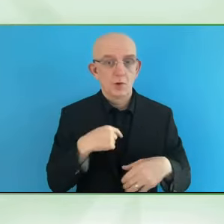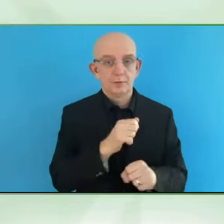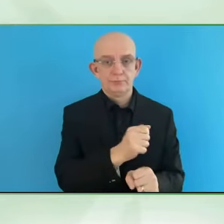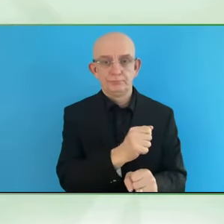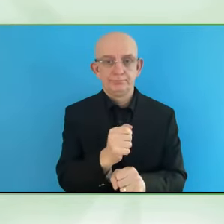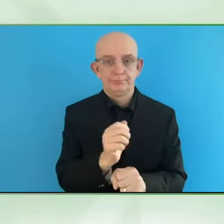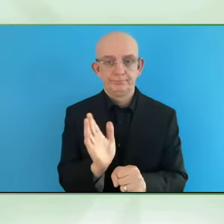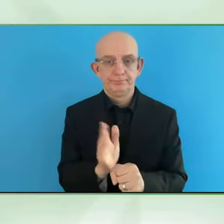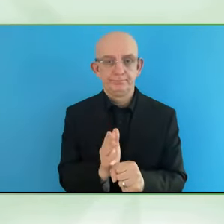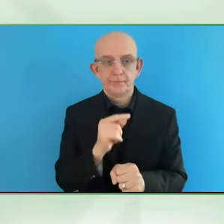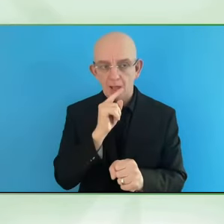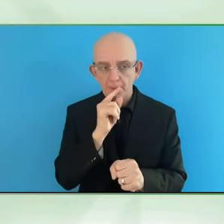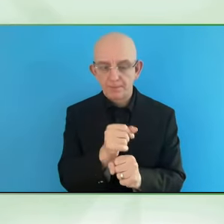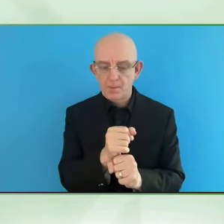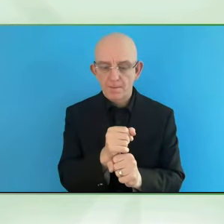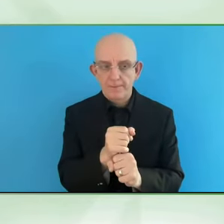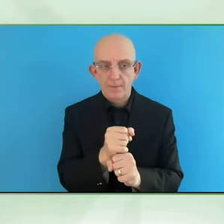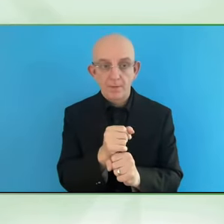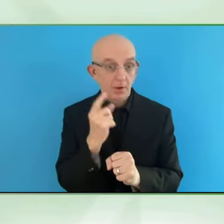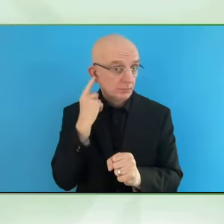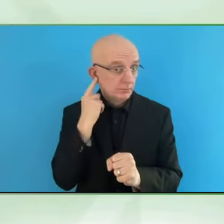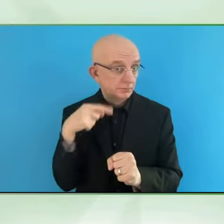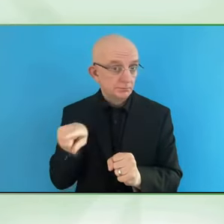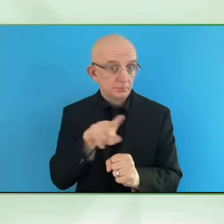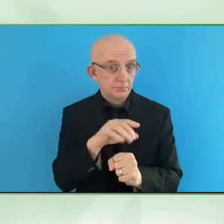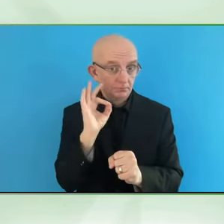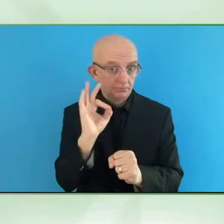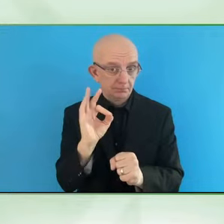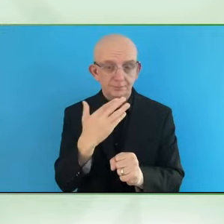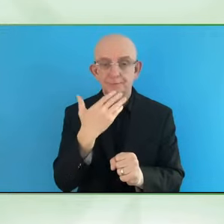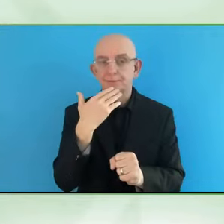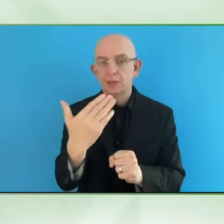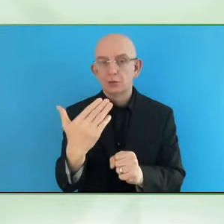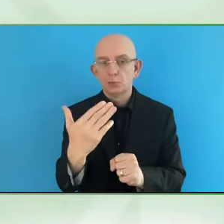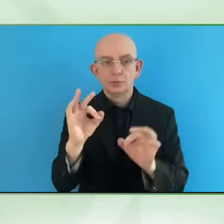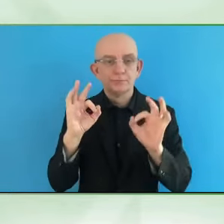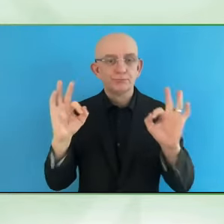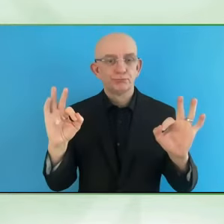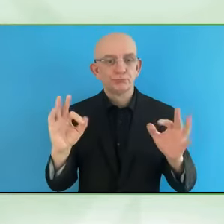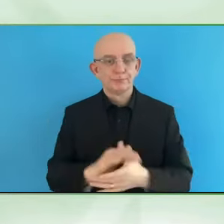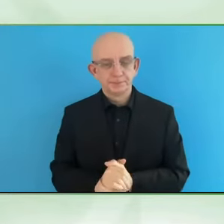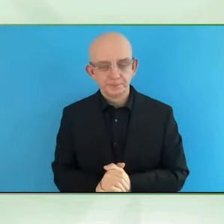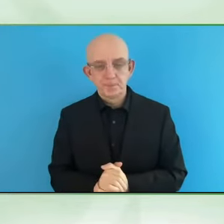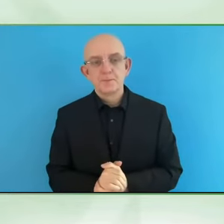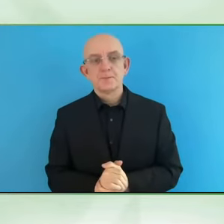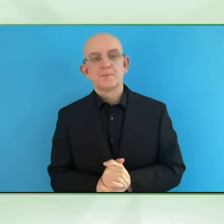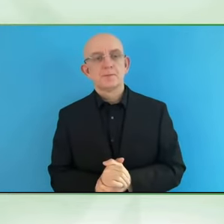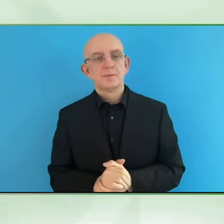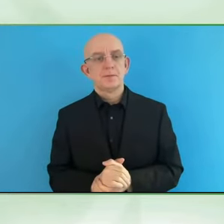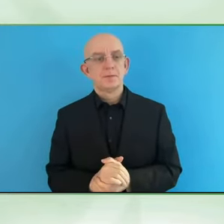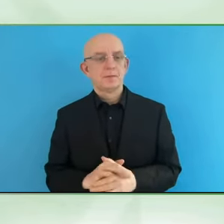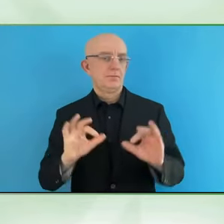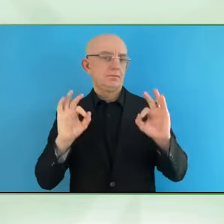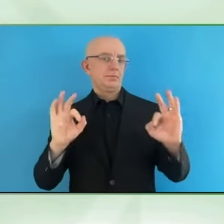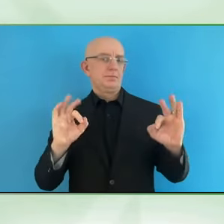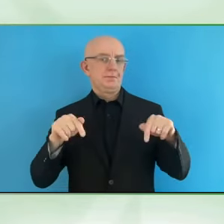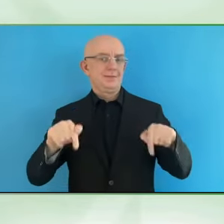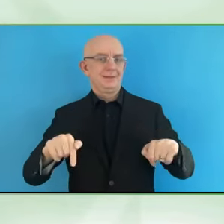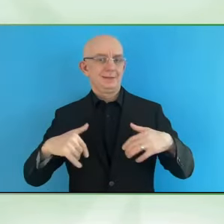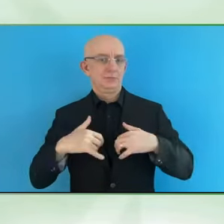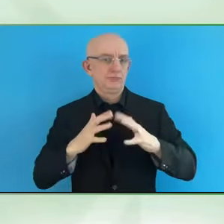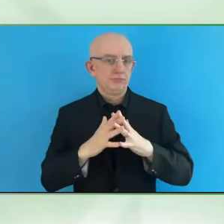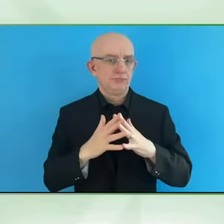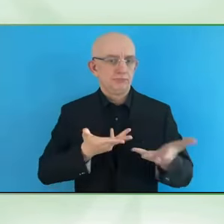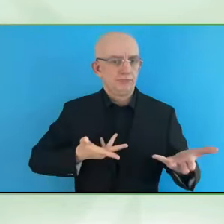young person with a disability and as a disability advocate as well. Coming from the Netherlands, where our education